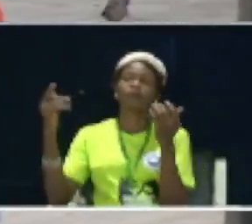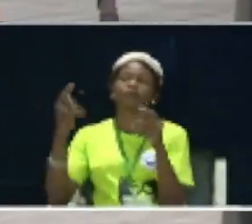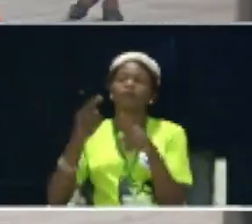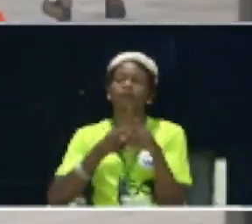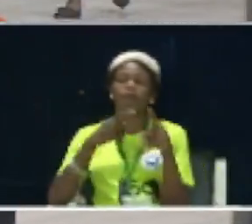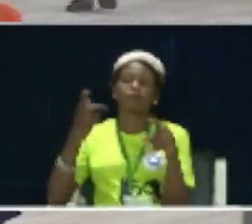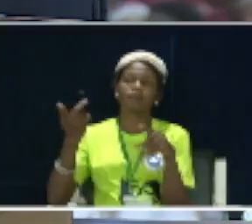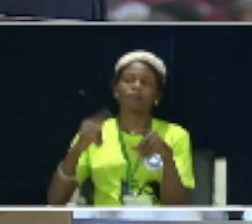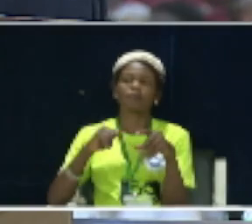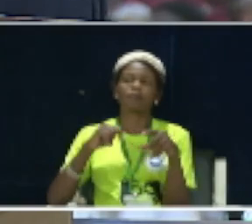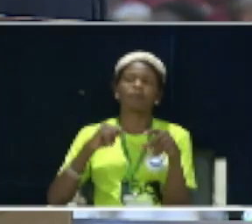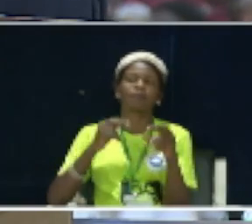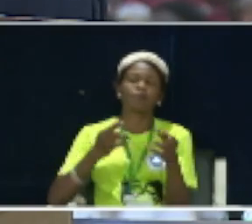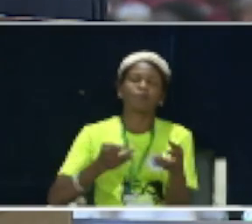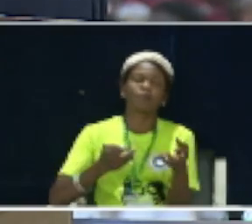from the